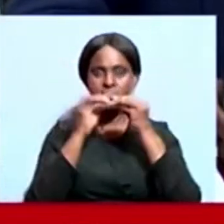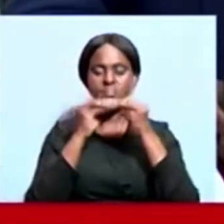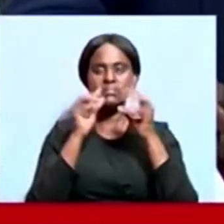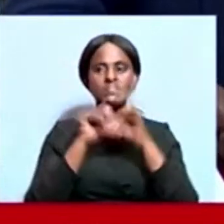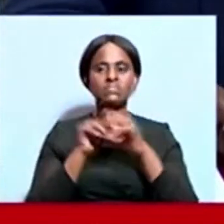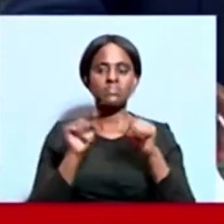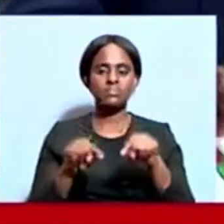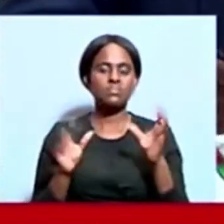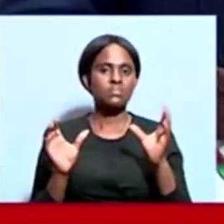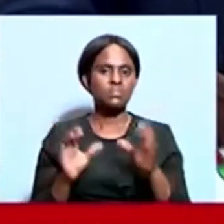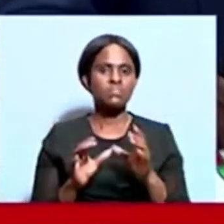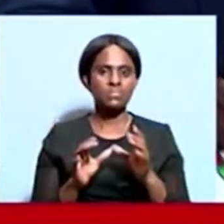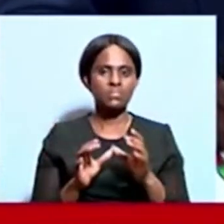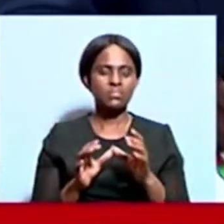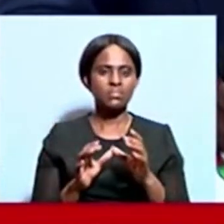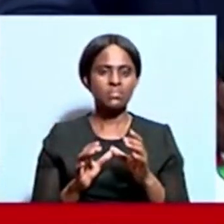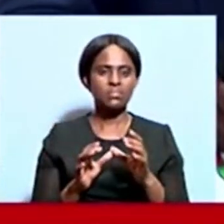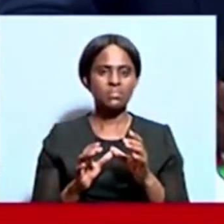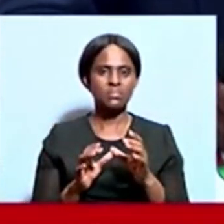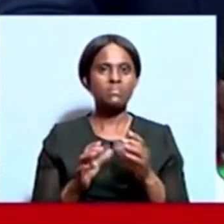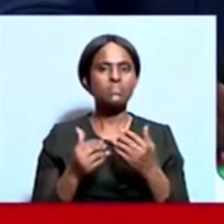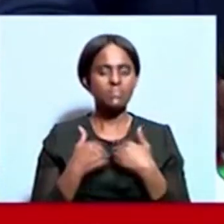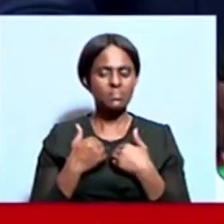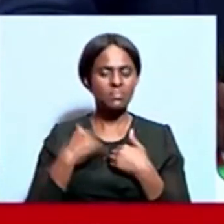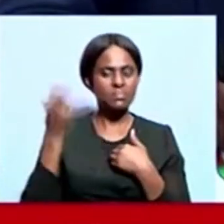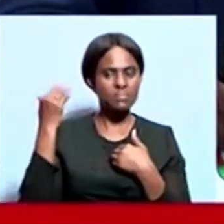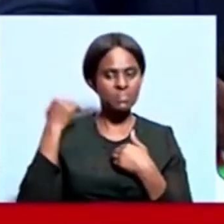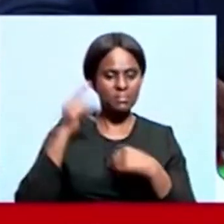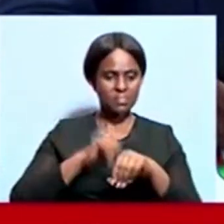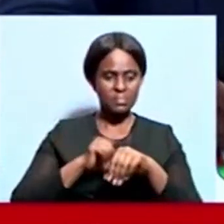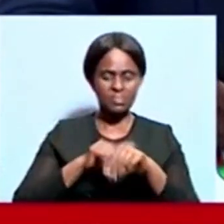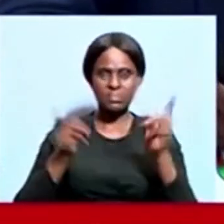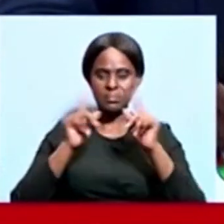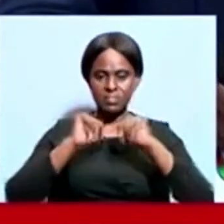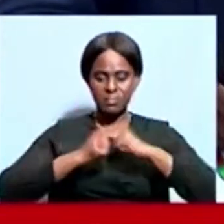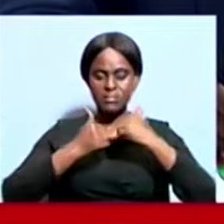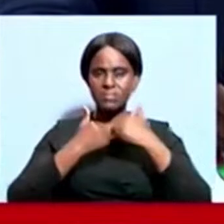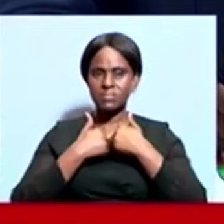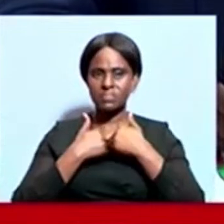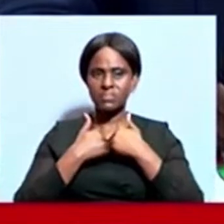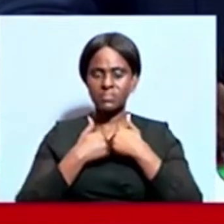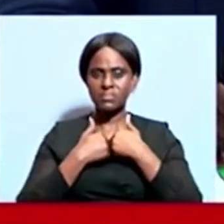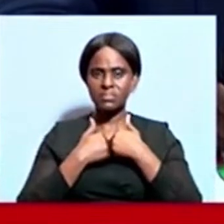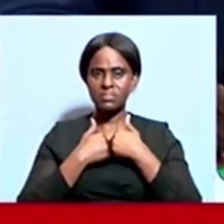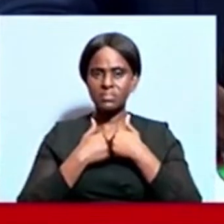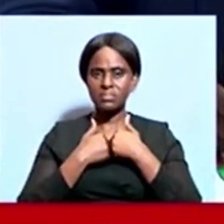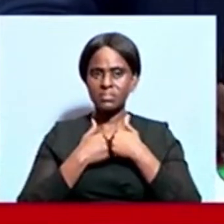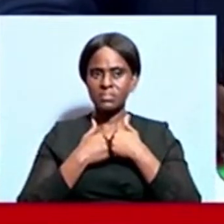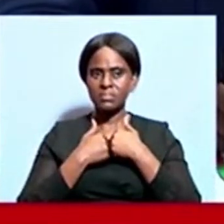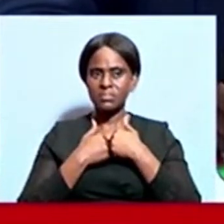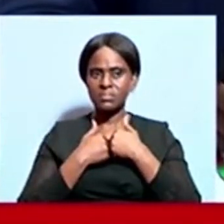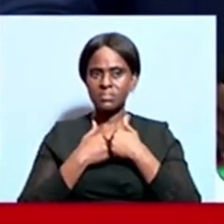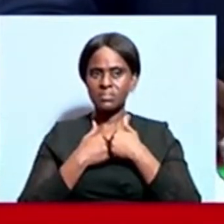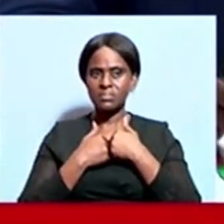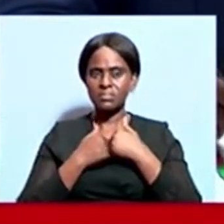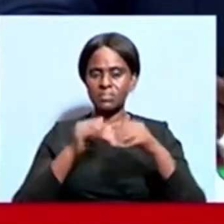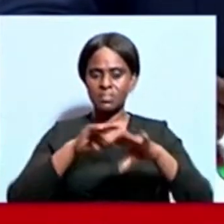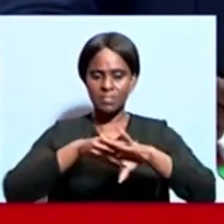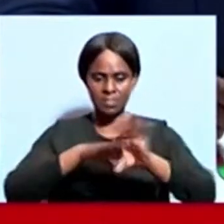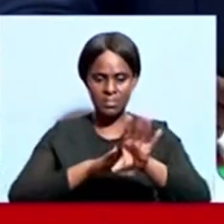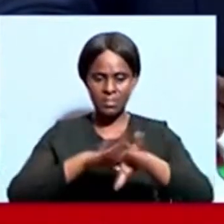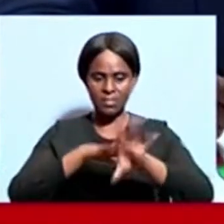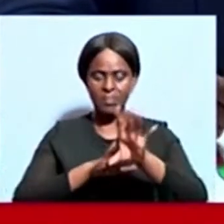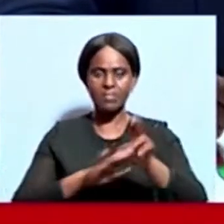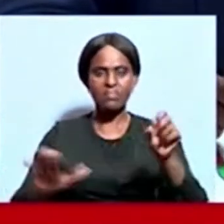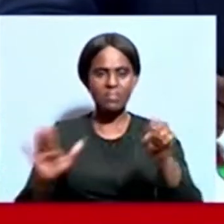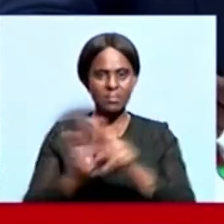committee, there was a time, I think, when you had almost a truck full of files